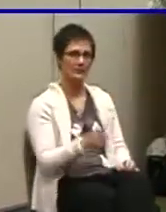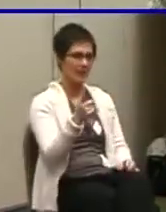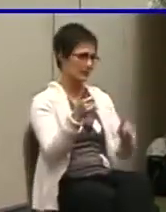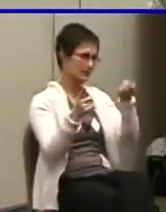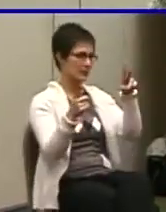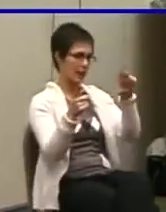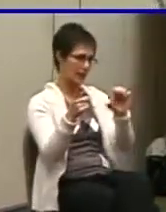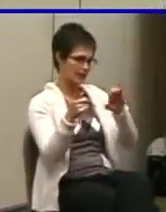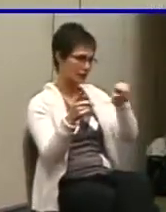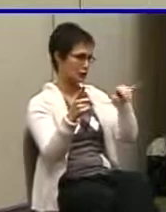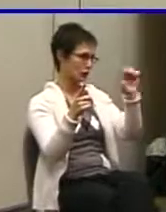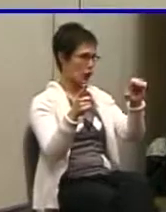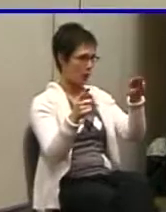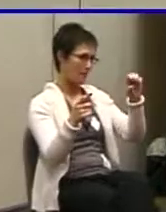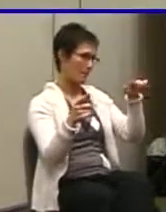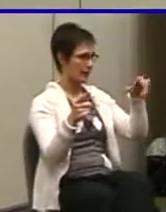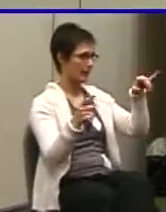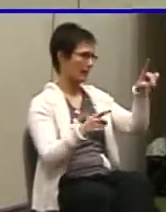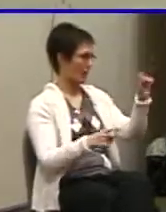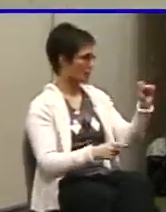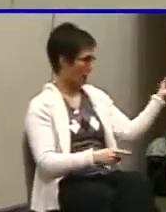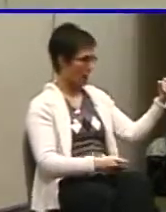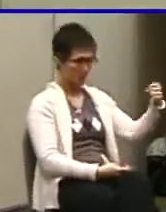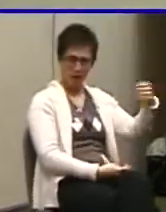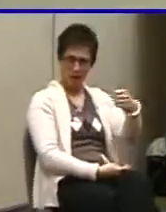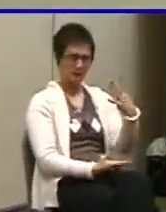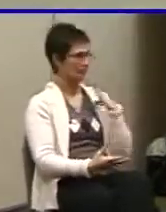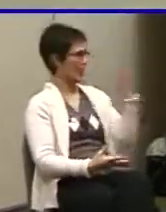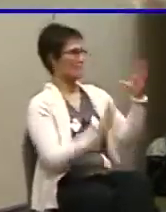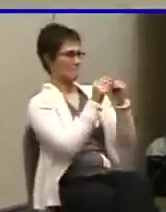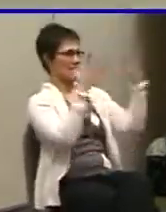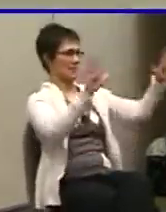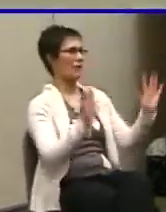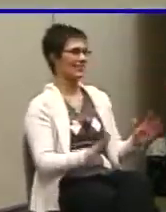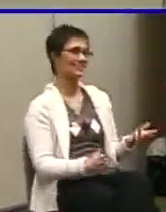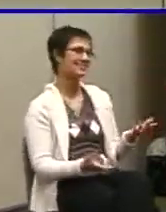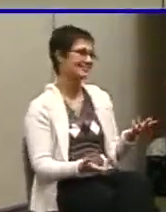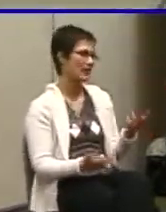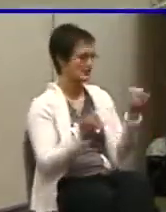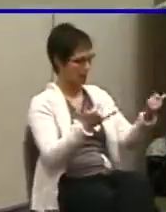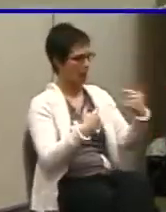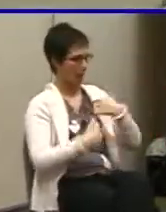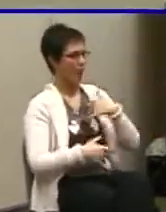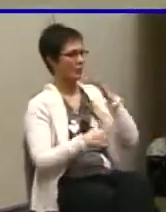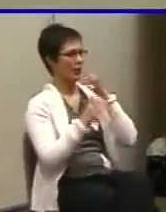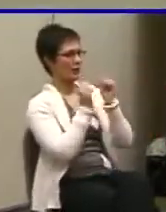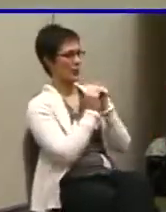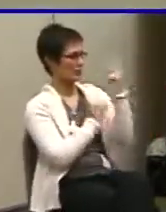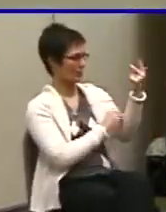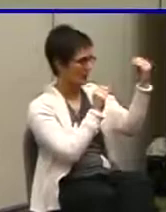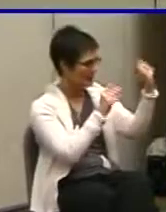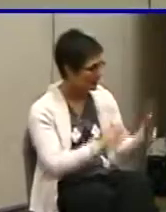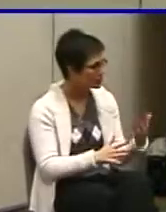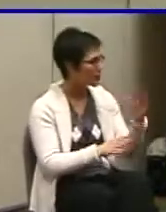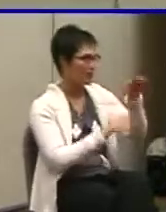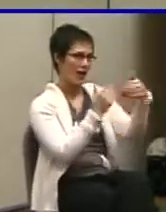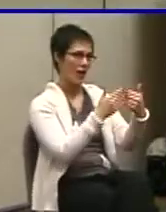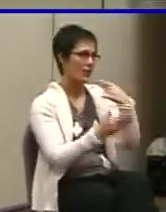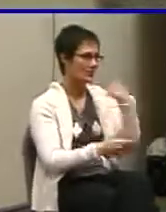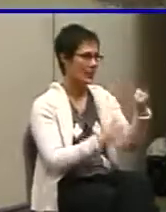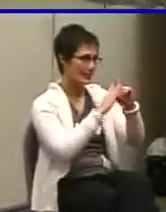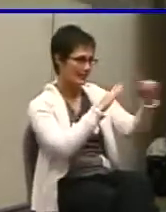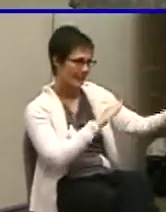Dave? All right, good, let's make it escape. All right, our meeting's over, right? And I can say now, I'm talking with 3 teachers, they all said